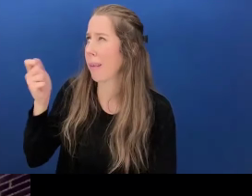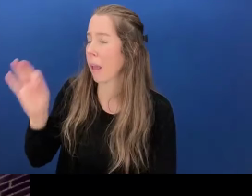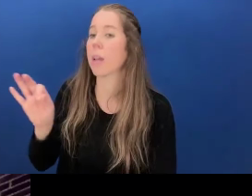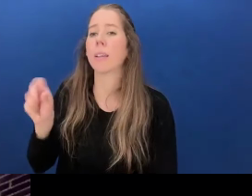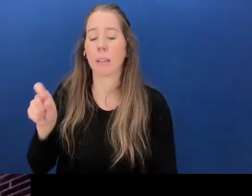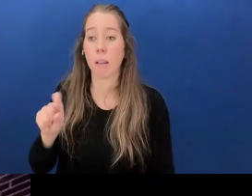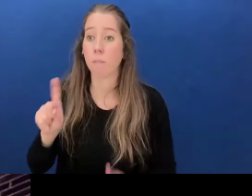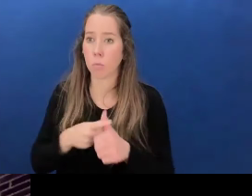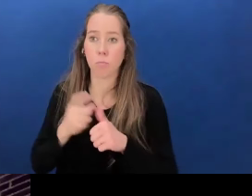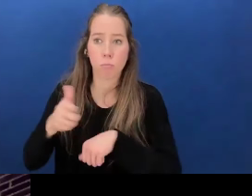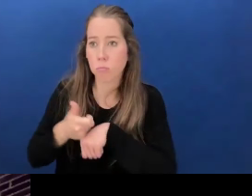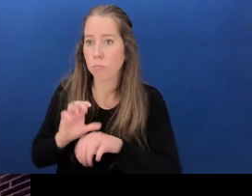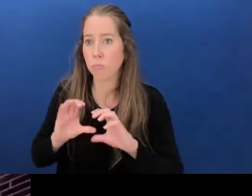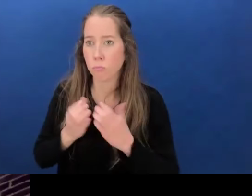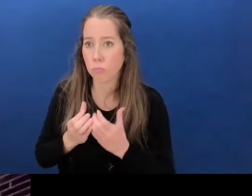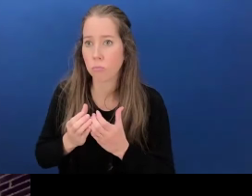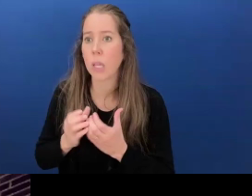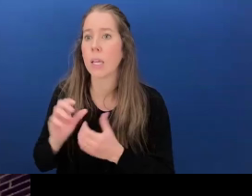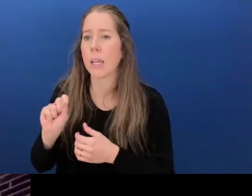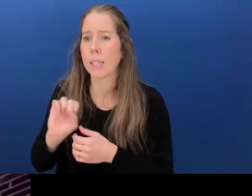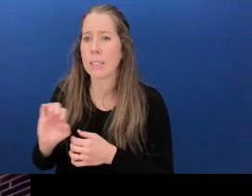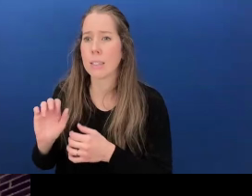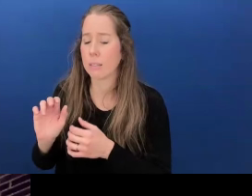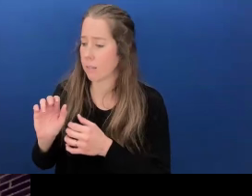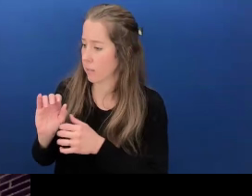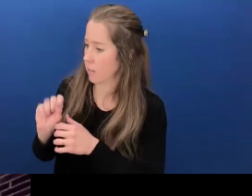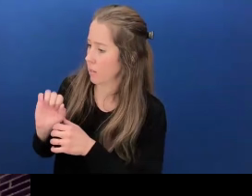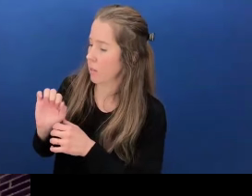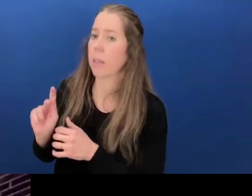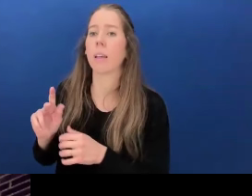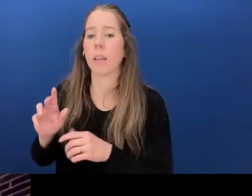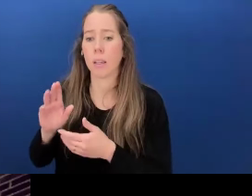first started doing classes out at the Seek Institute, the class population was